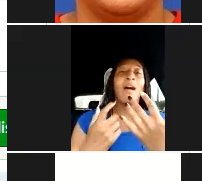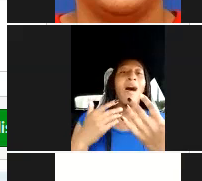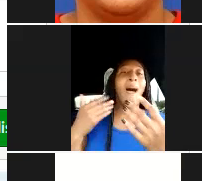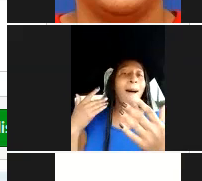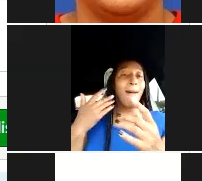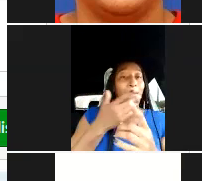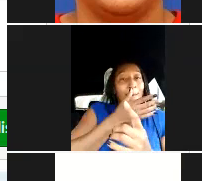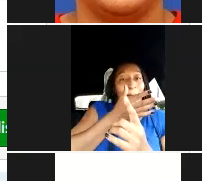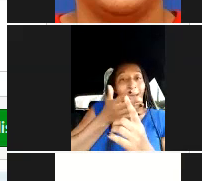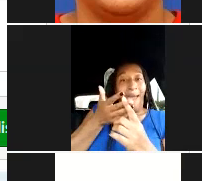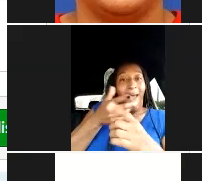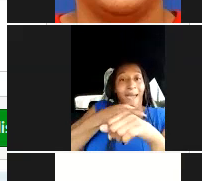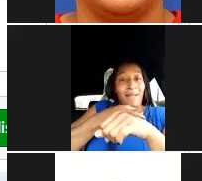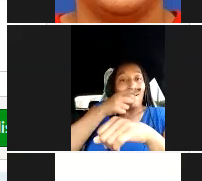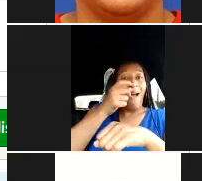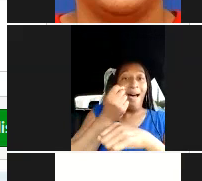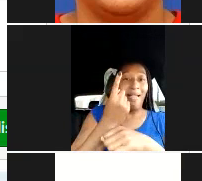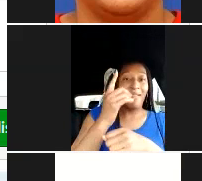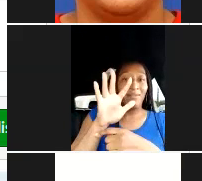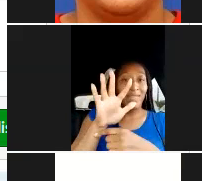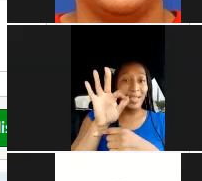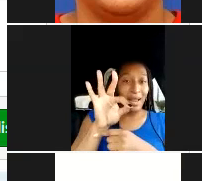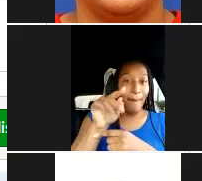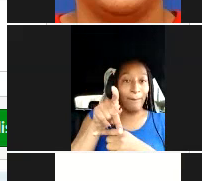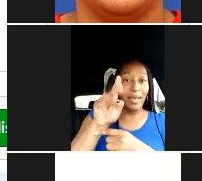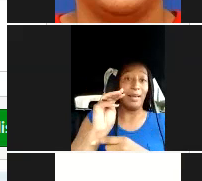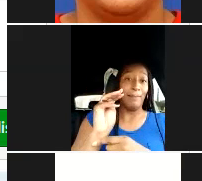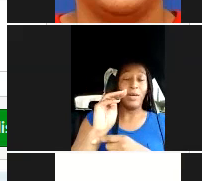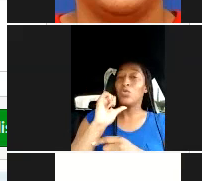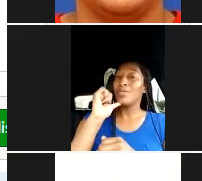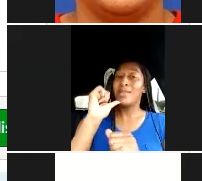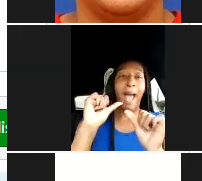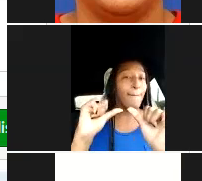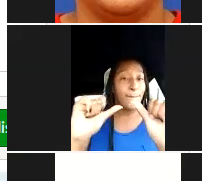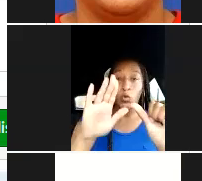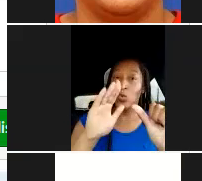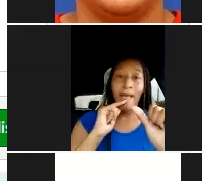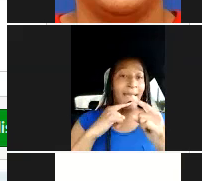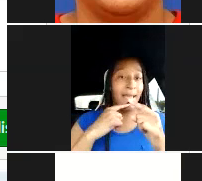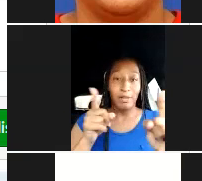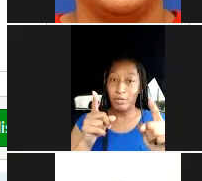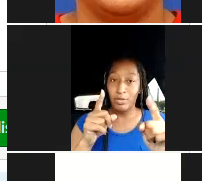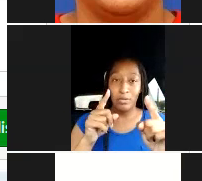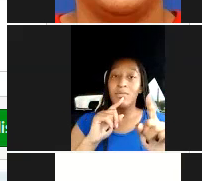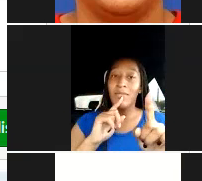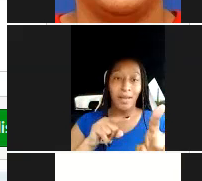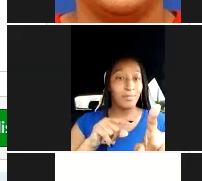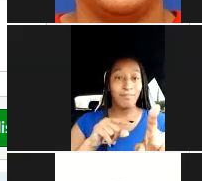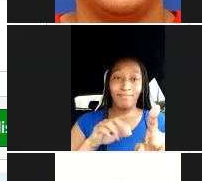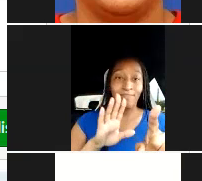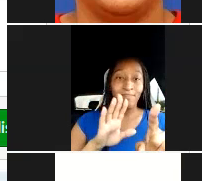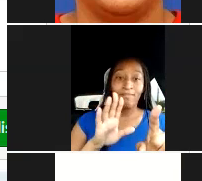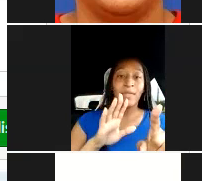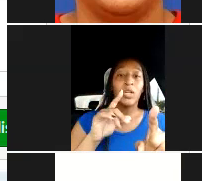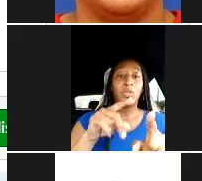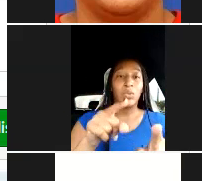answers. Typically for discussions, you hit the reply button and post your answer and reply to your classmates. At least that's